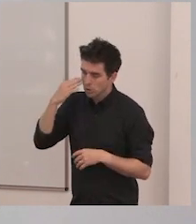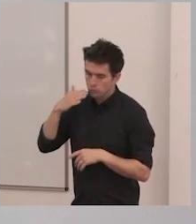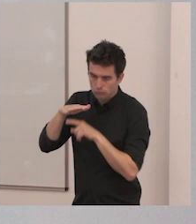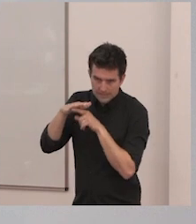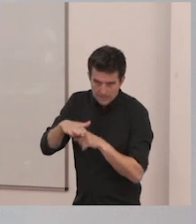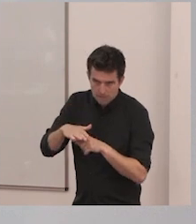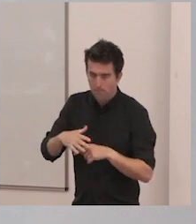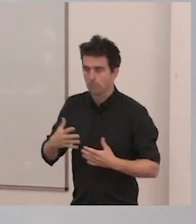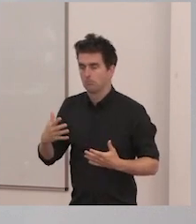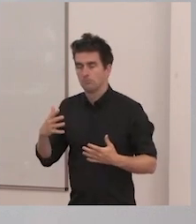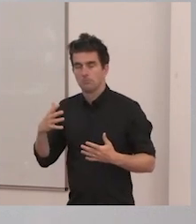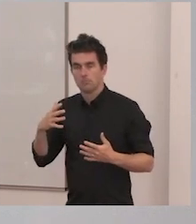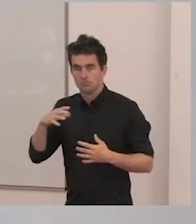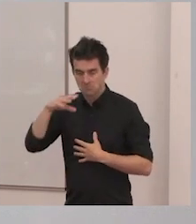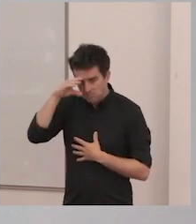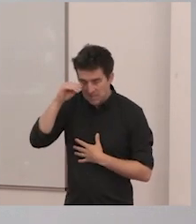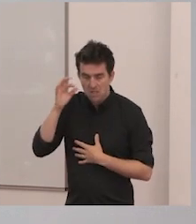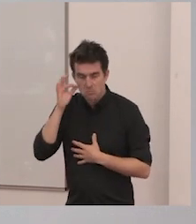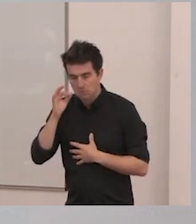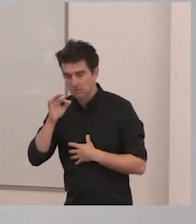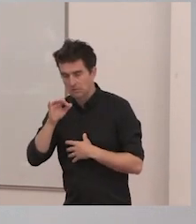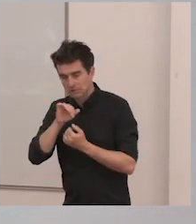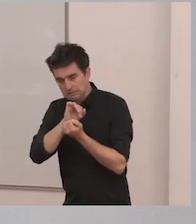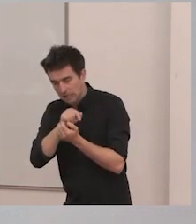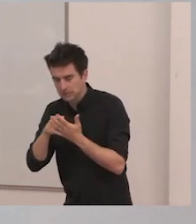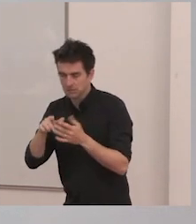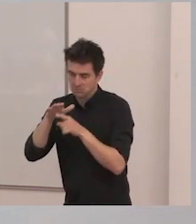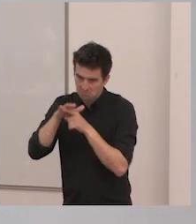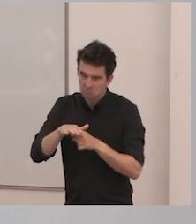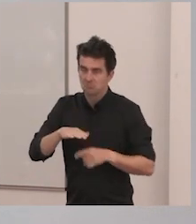to the privileged norm of humanness.